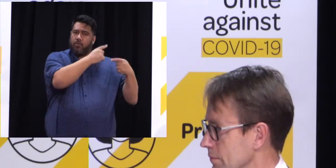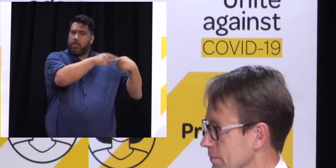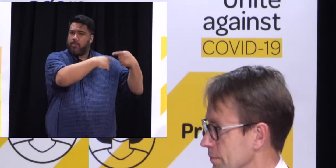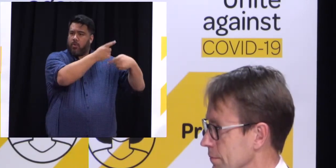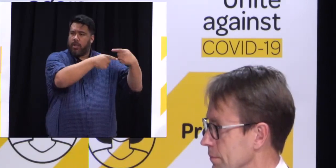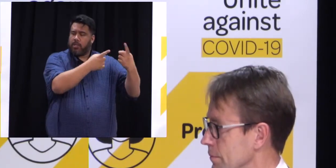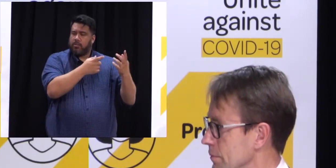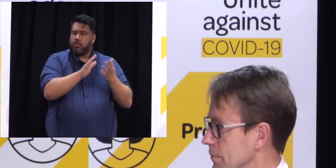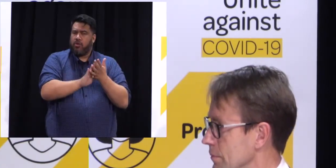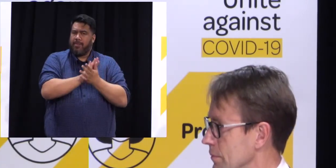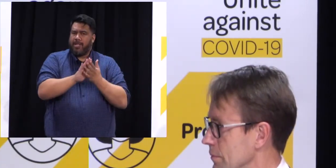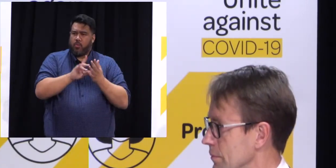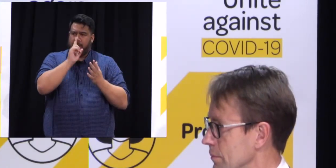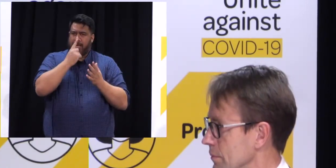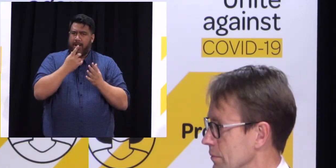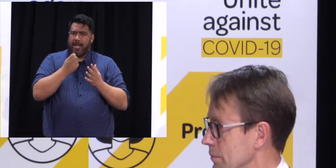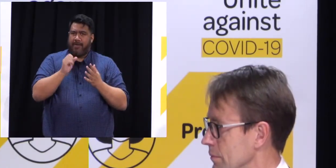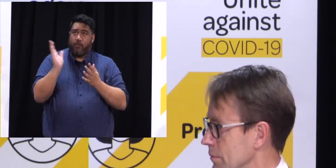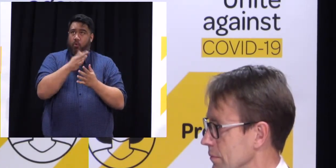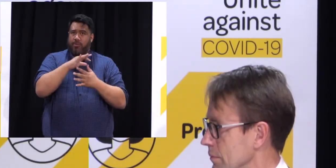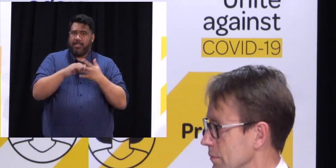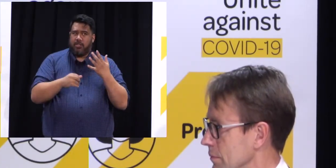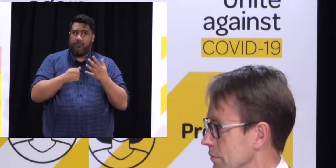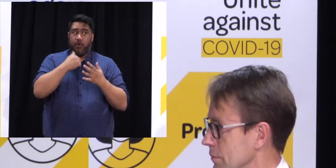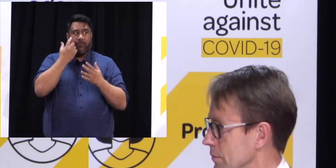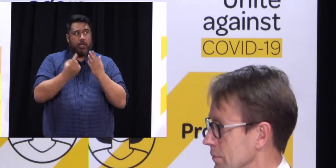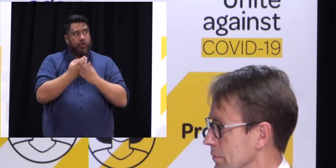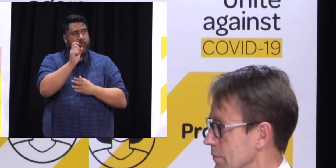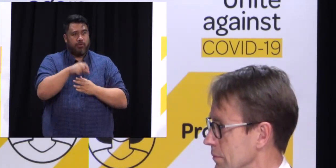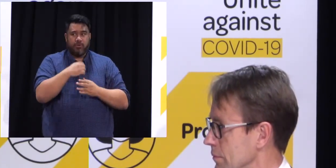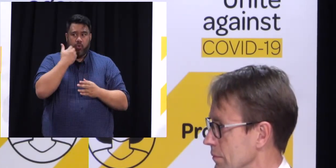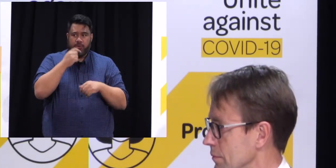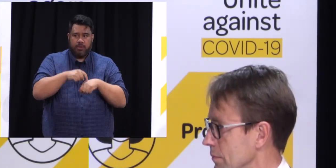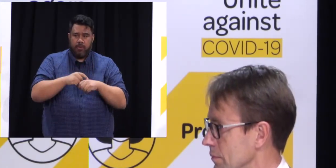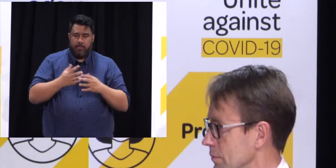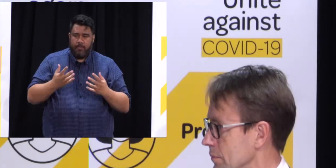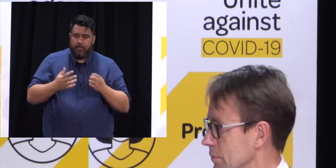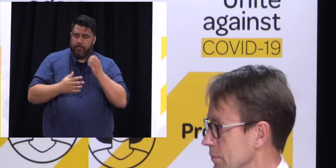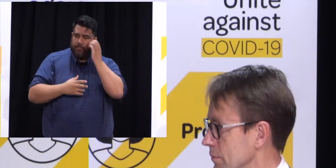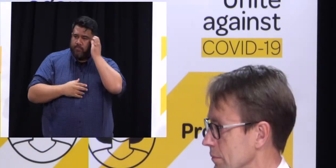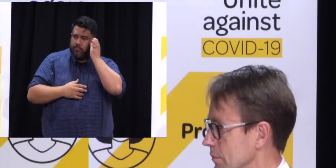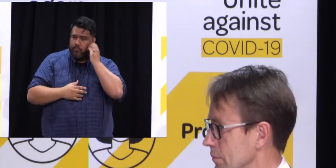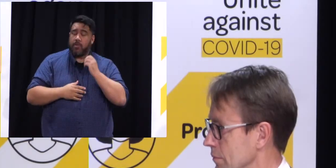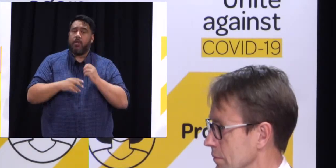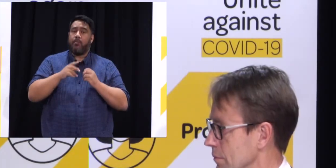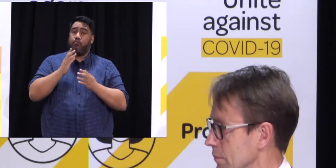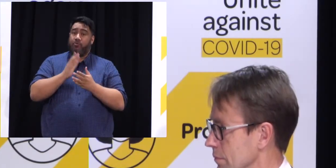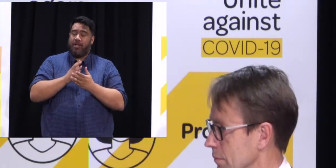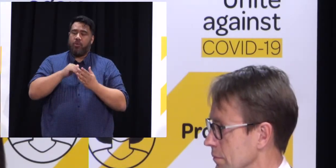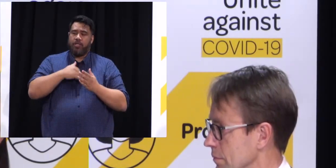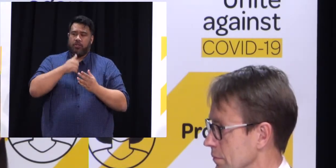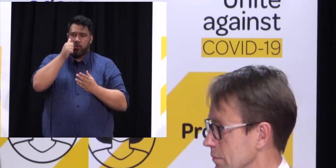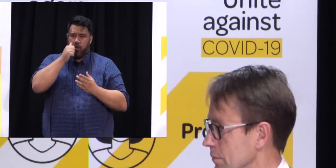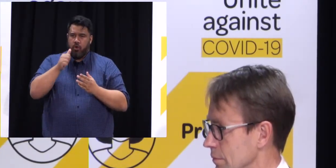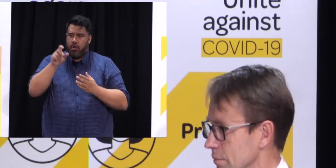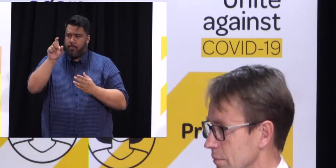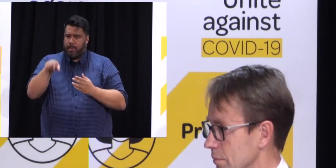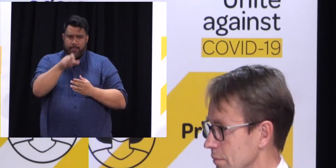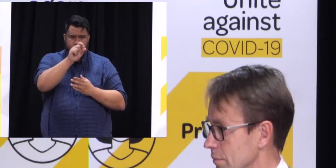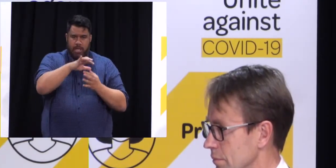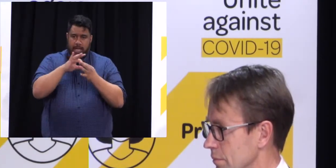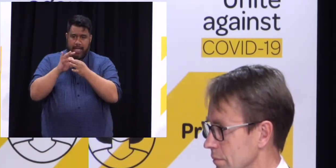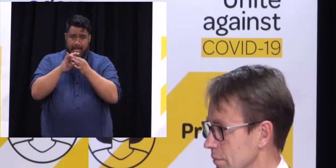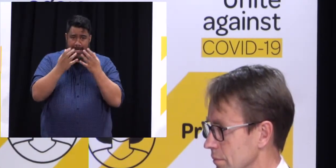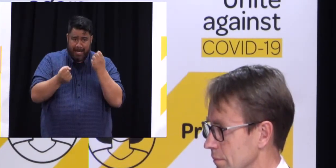detail for every new case. The information we get and we're most interested in is, do we believe they're linked? Because when we get mystery cases, that's where we have